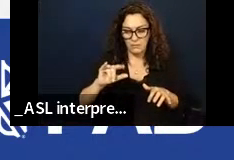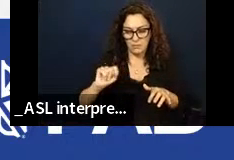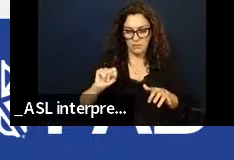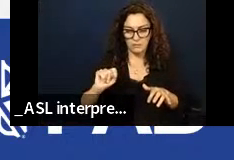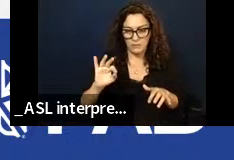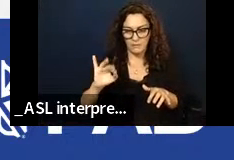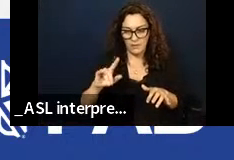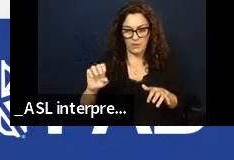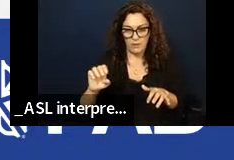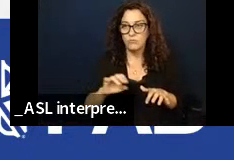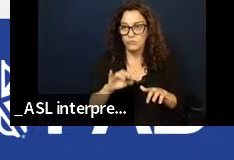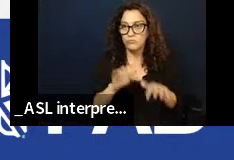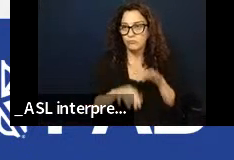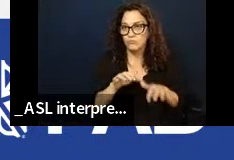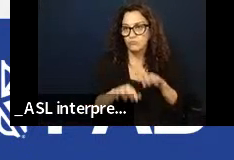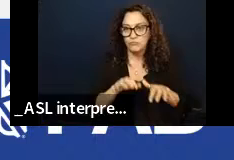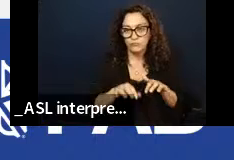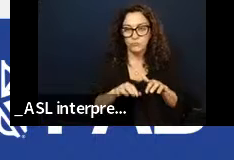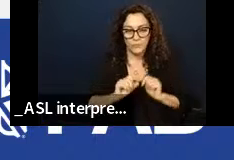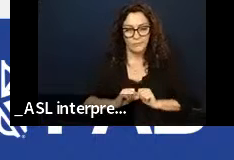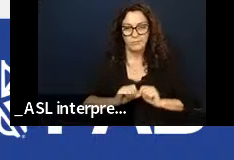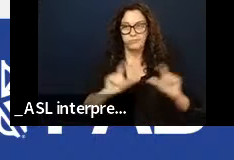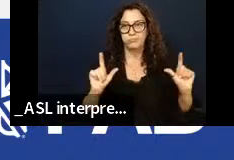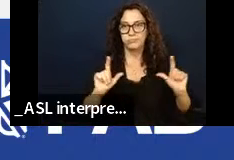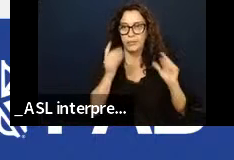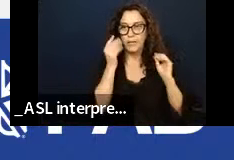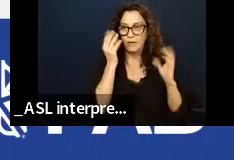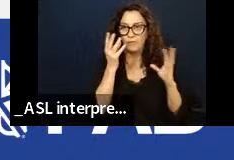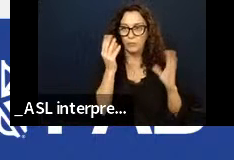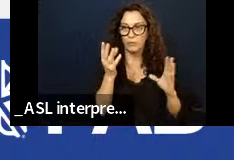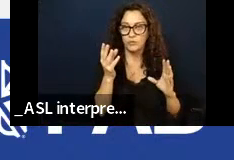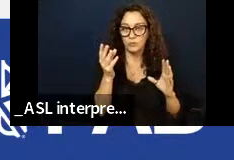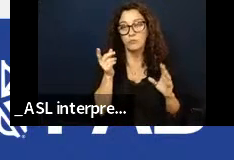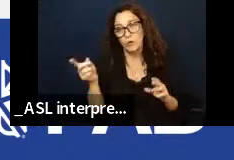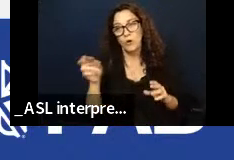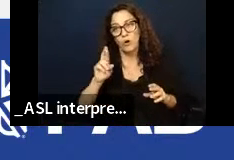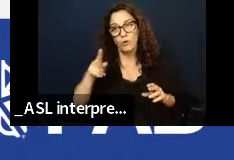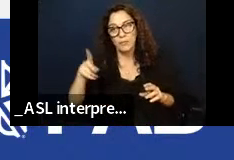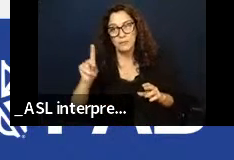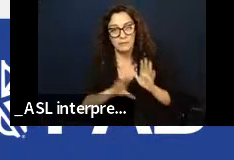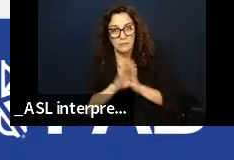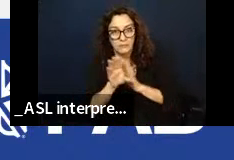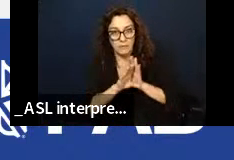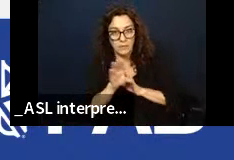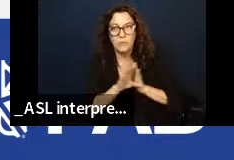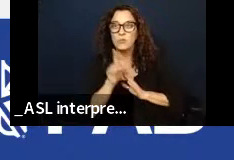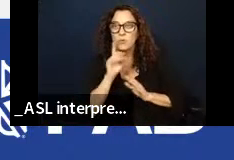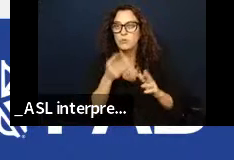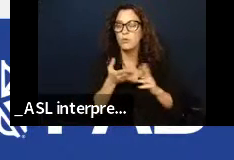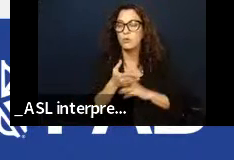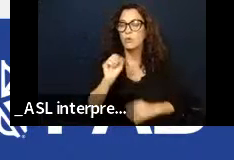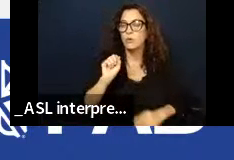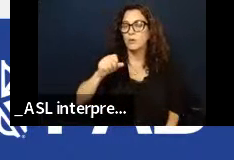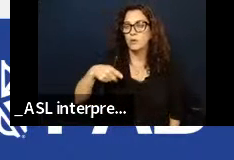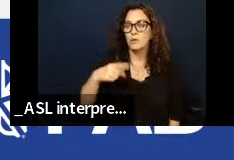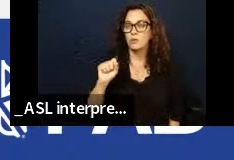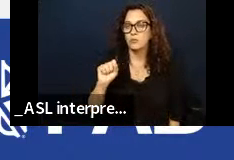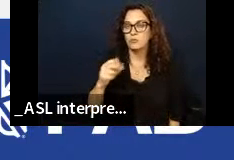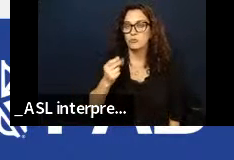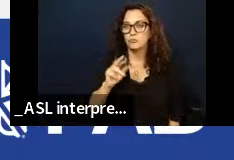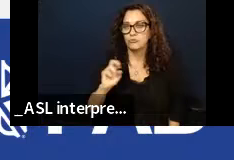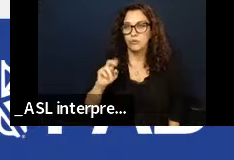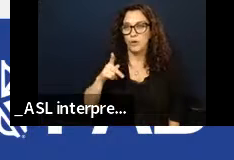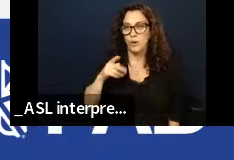You will find a database that has been created by RPD that is through SharePoint that contains all of those